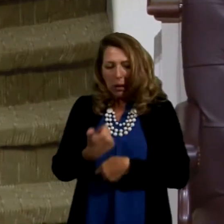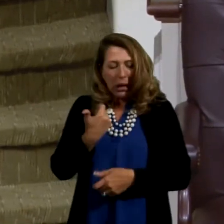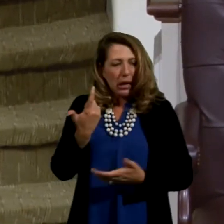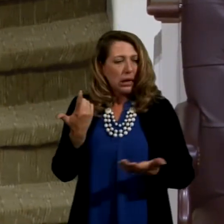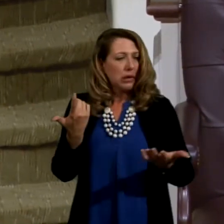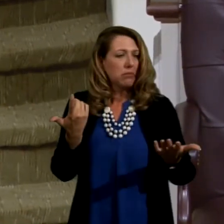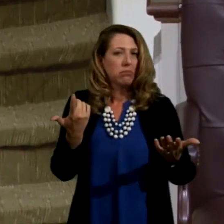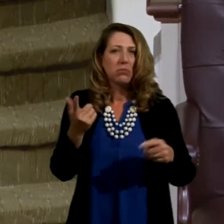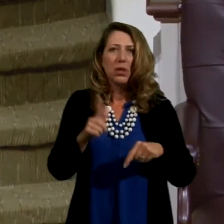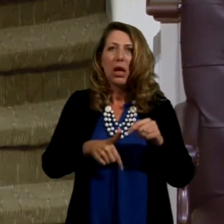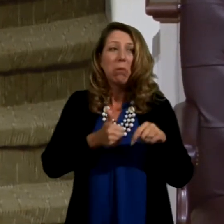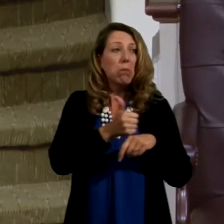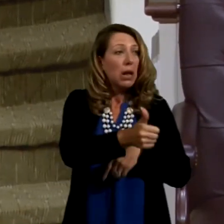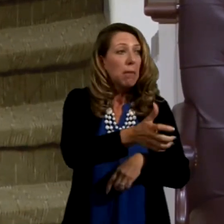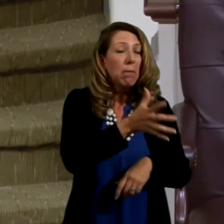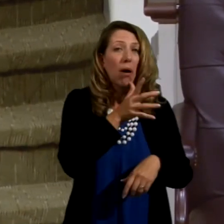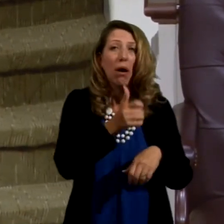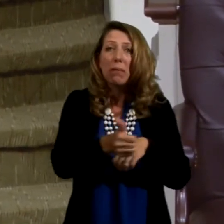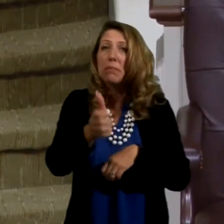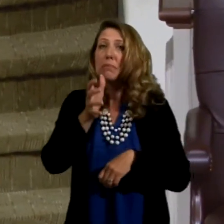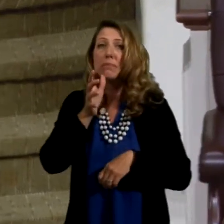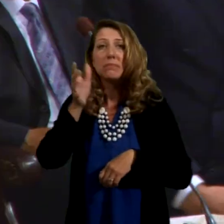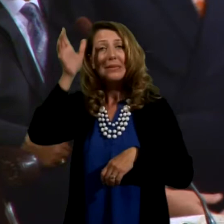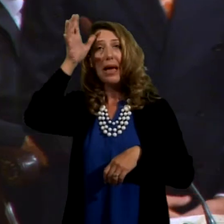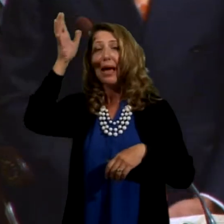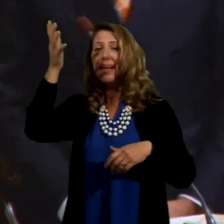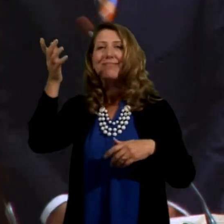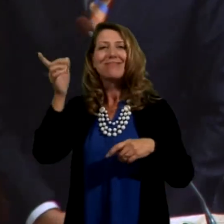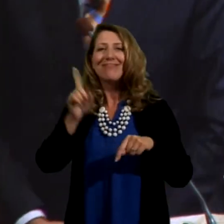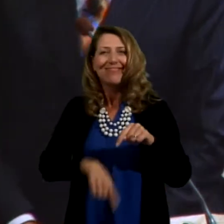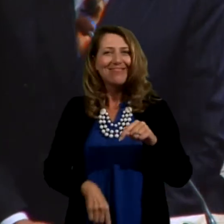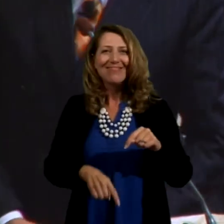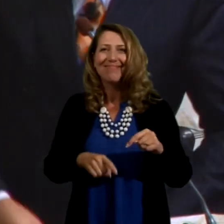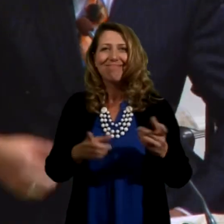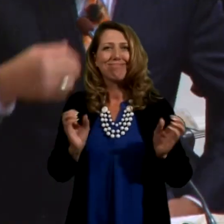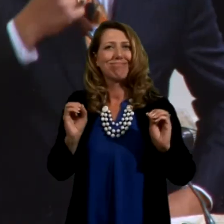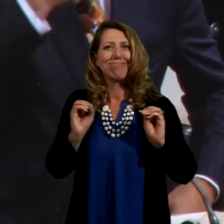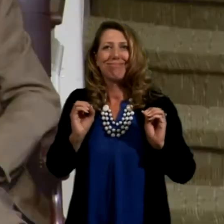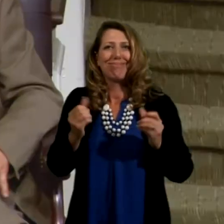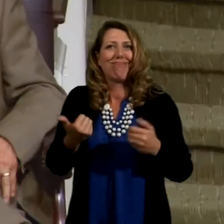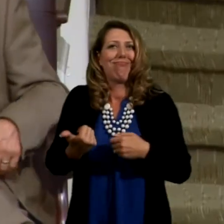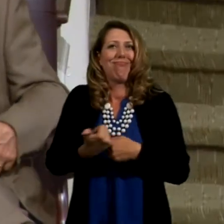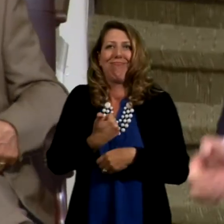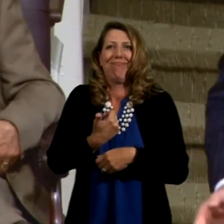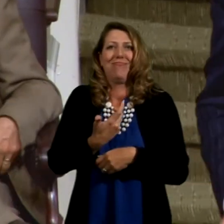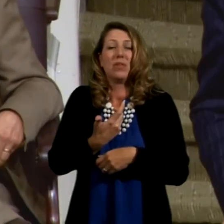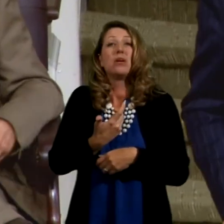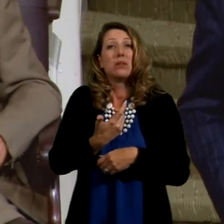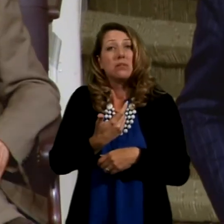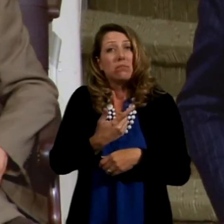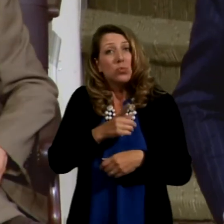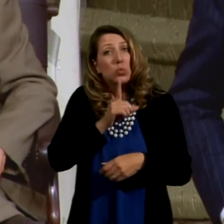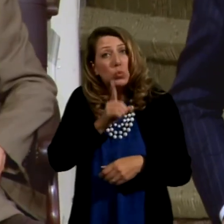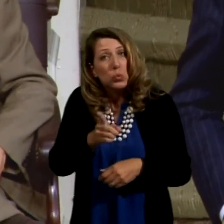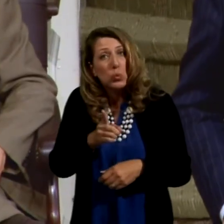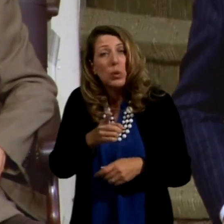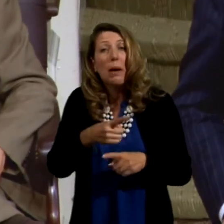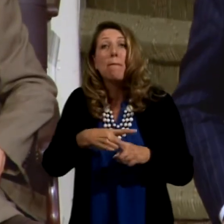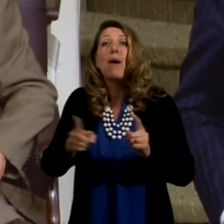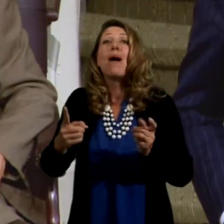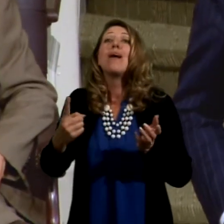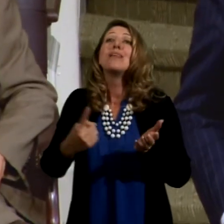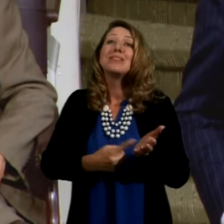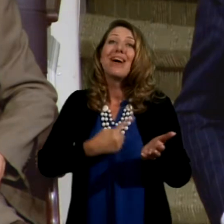yourself. Can't blame your mom or your dad, or it's not your fault. That is true. But many storms